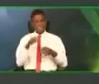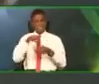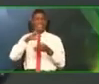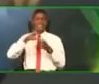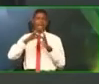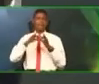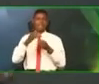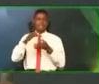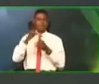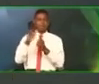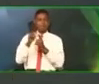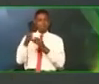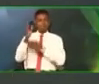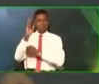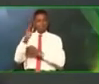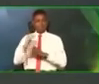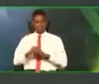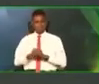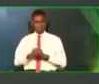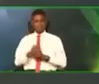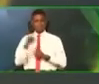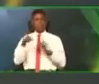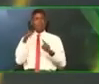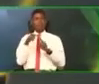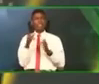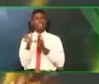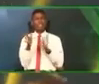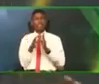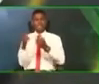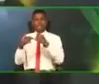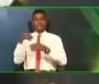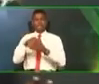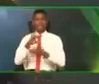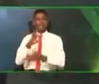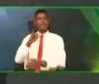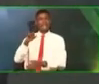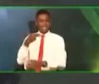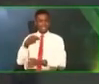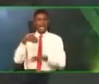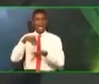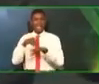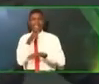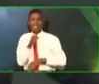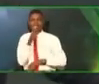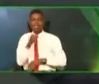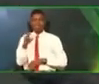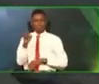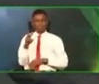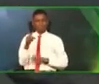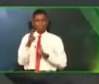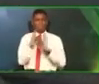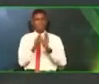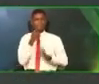wondered why Jesus, the Word incarnate, when he came in the flesh at age 12, the Bible tells us that he was in the temple. Is that in